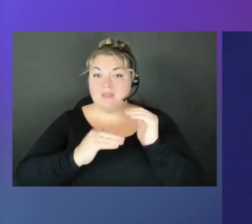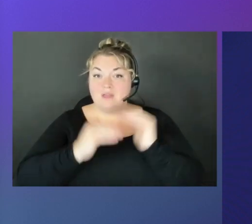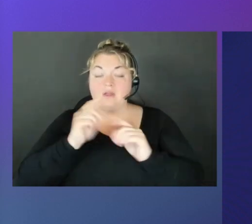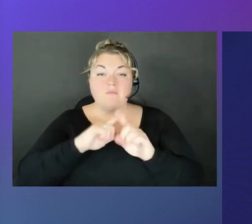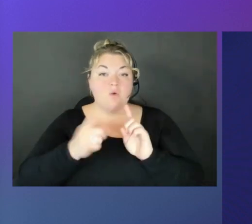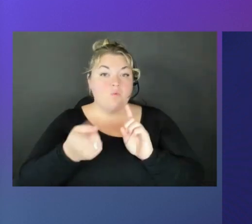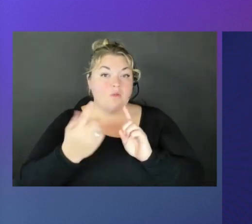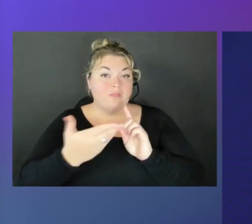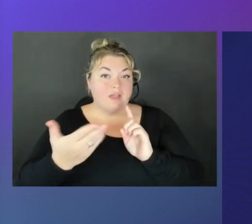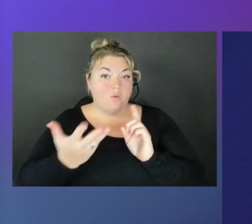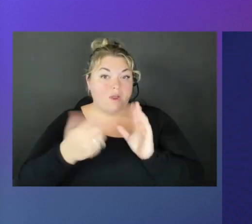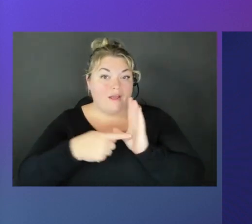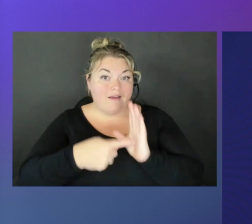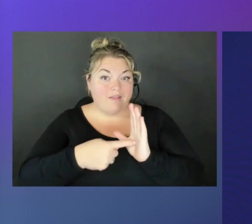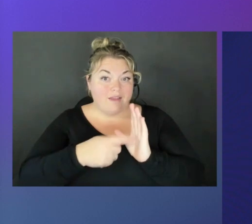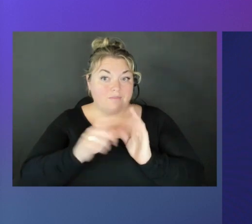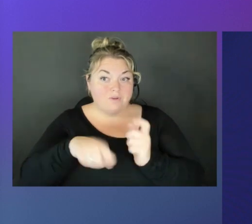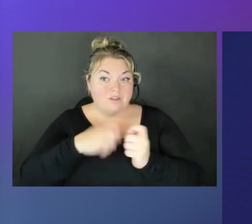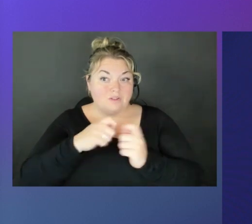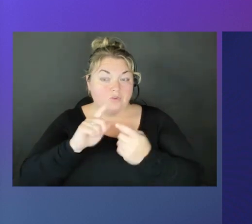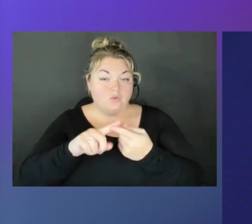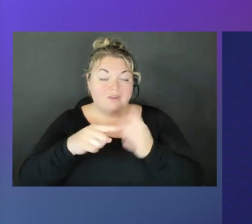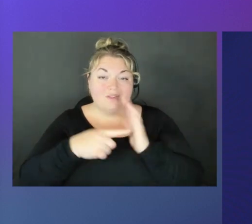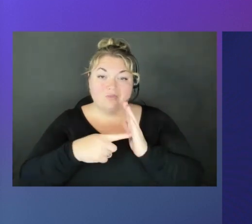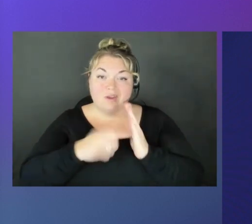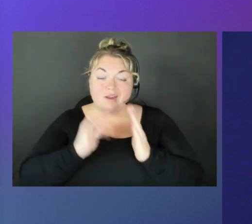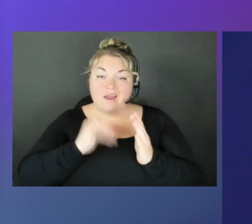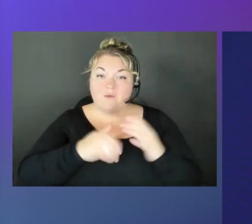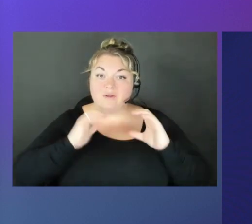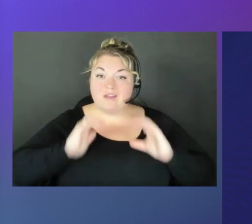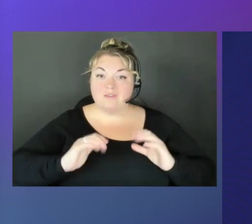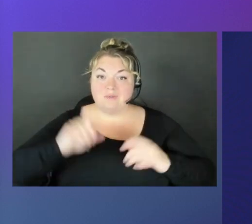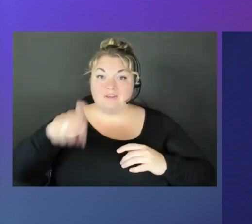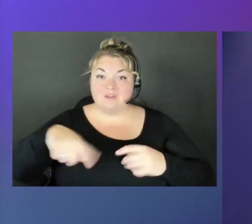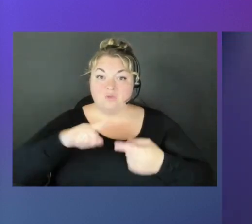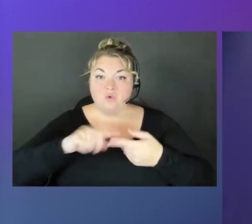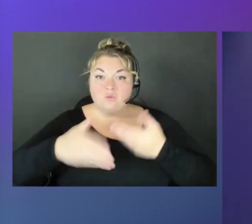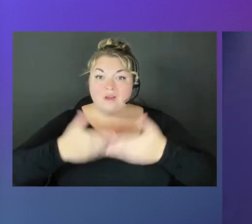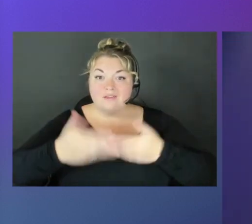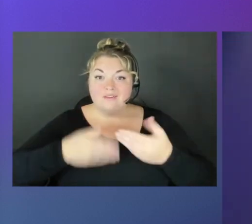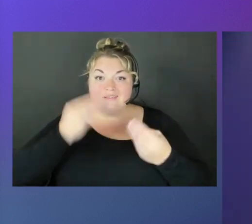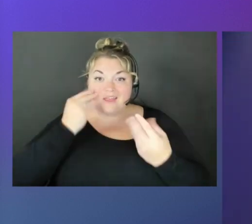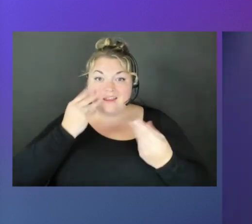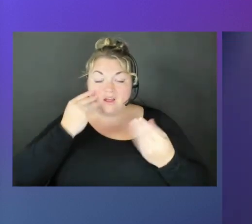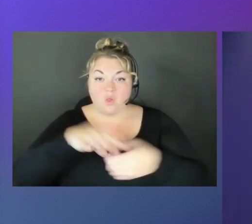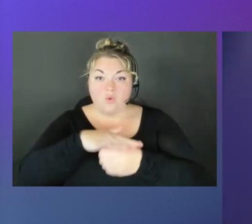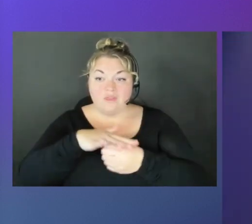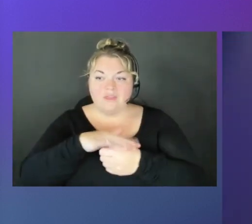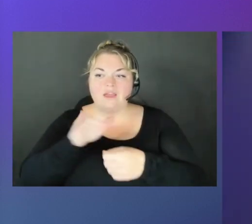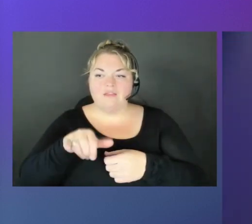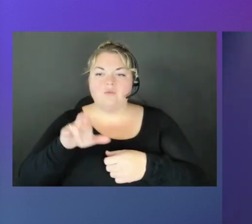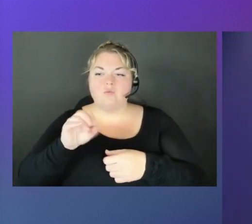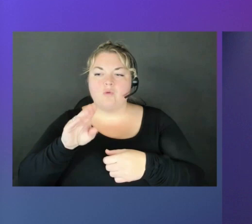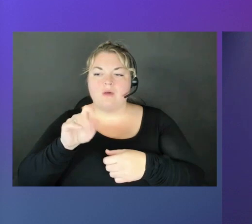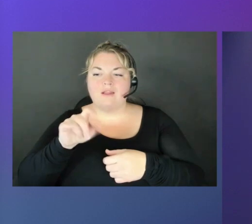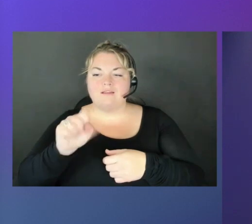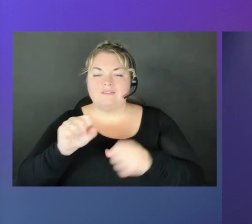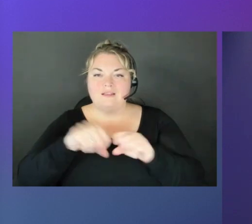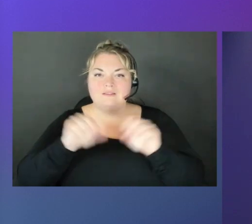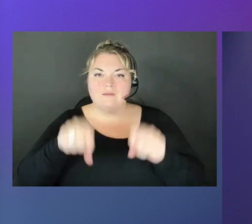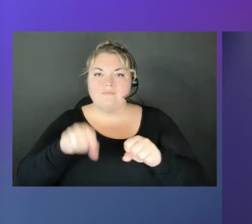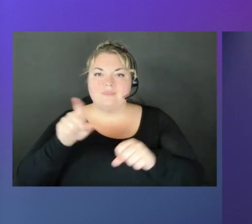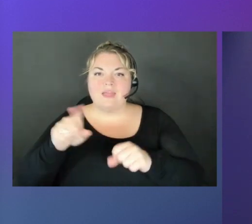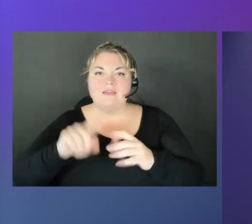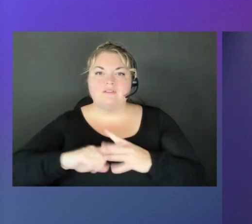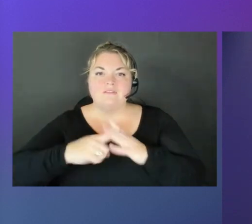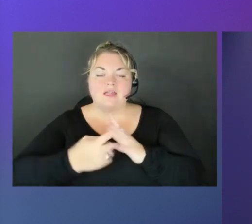want to highlight in particular to illustrate our customers' needs to process data locally is a robotic system that Mercado Libre has developed and deployed throughout